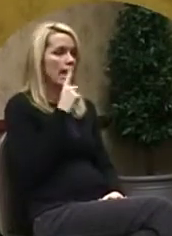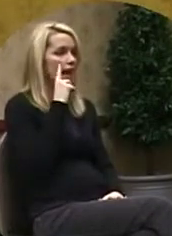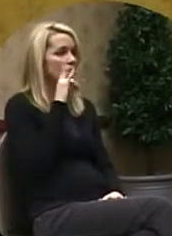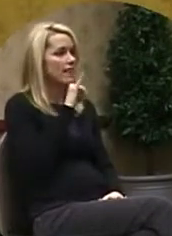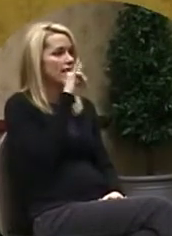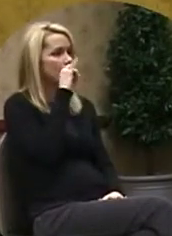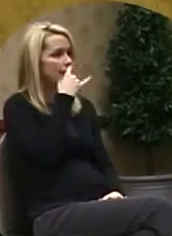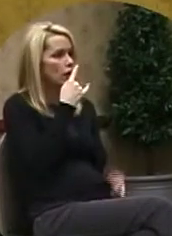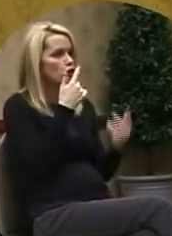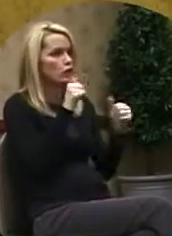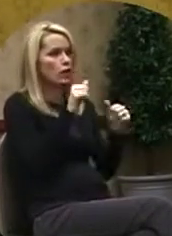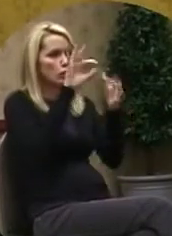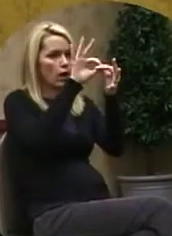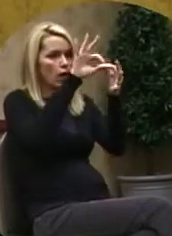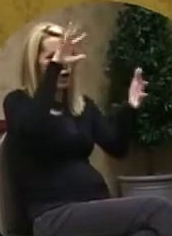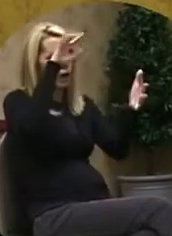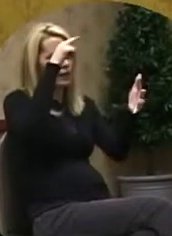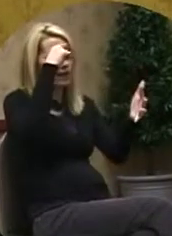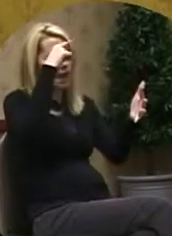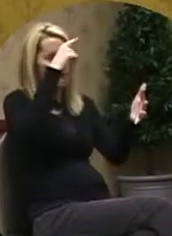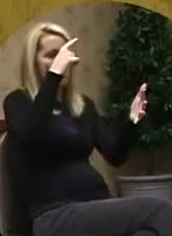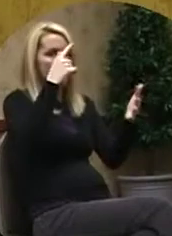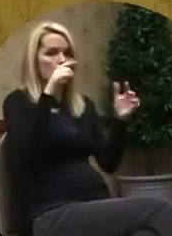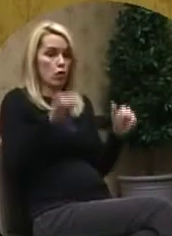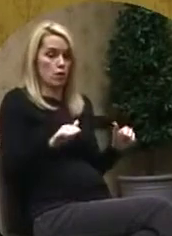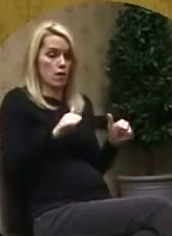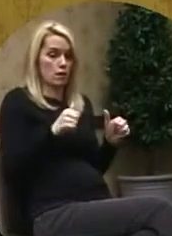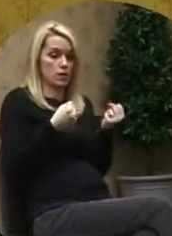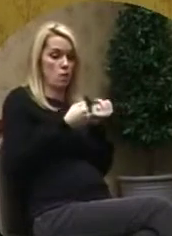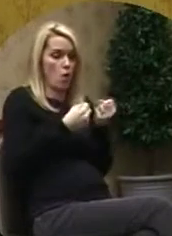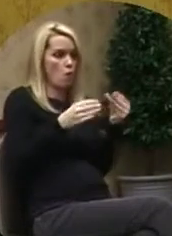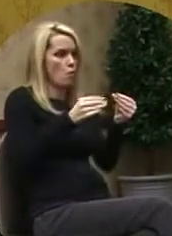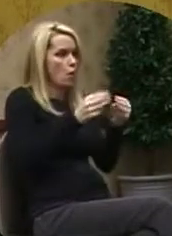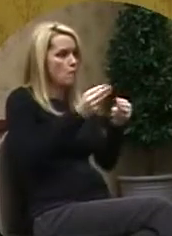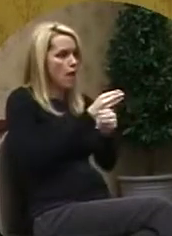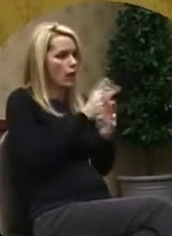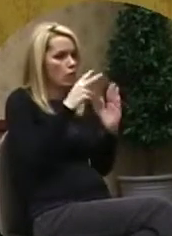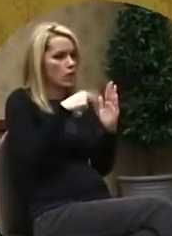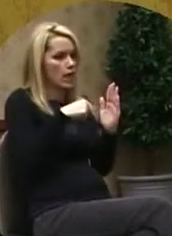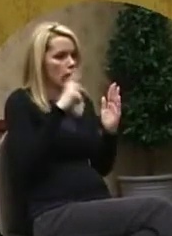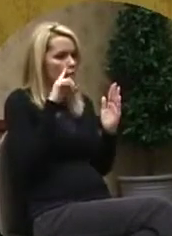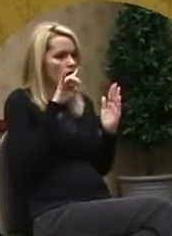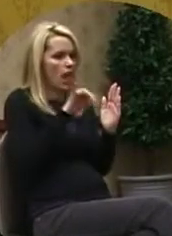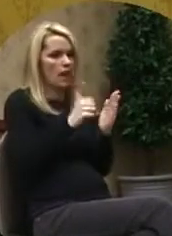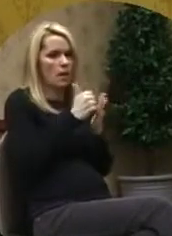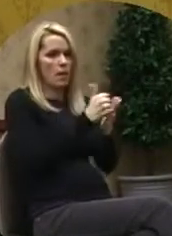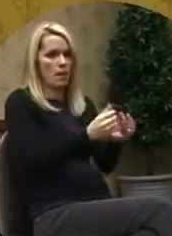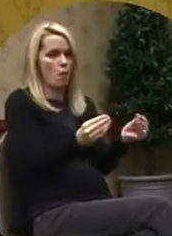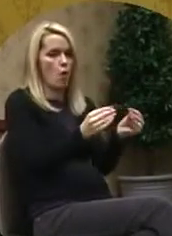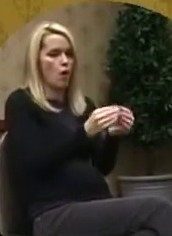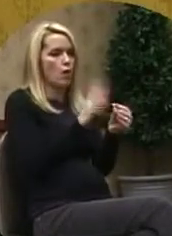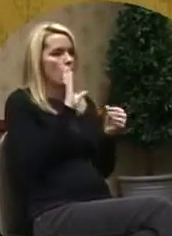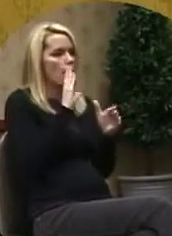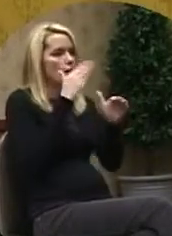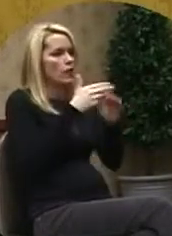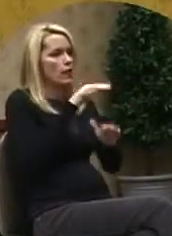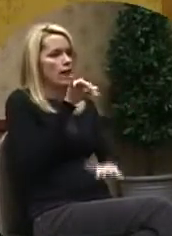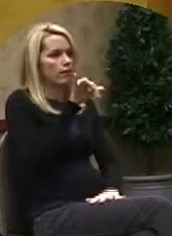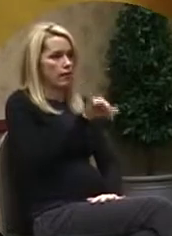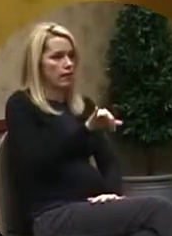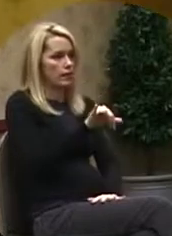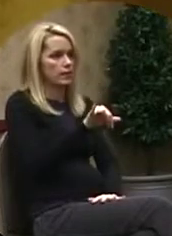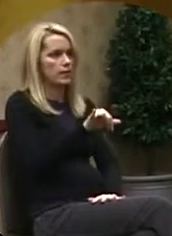doing it to escape. I'm just curious, can we give them more support in math or in reading or whatever it is? And we do that intervention. We've just